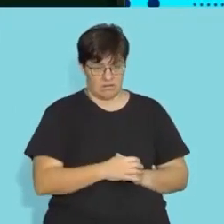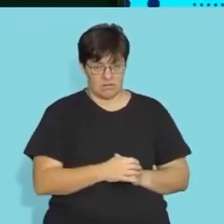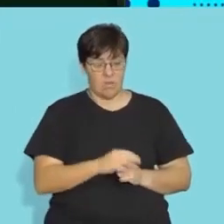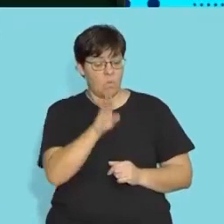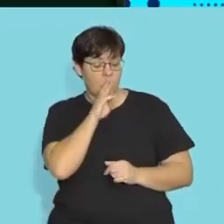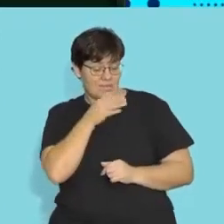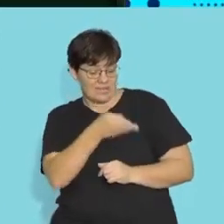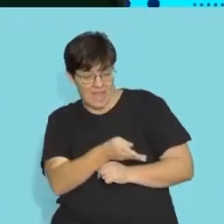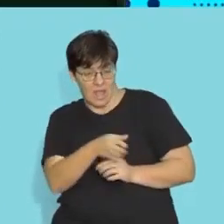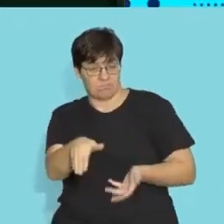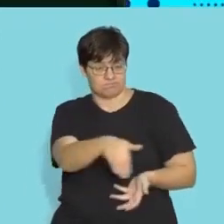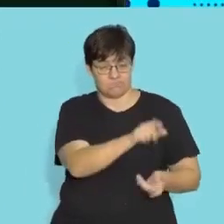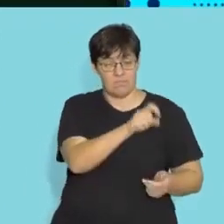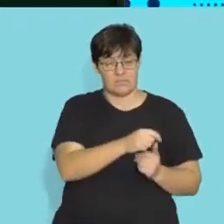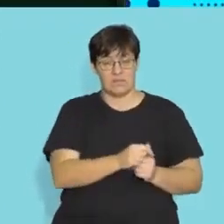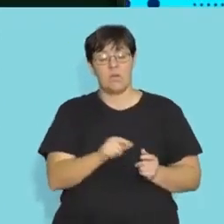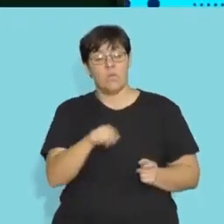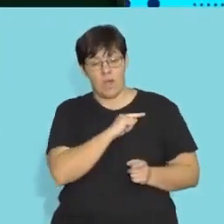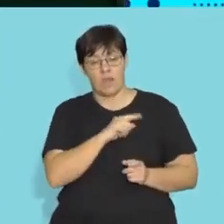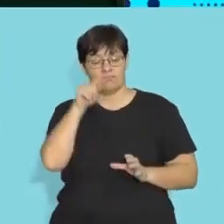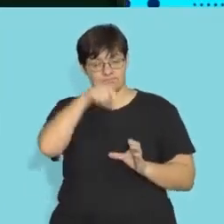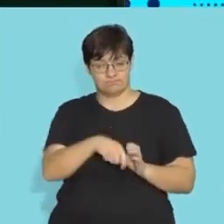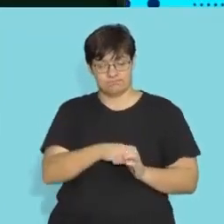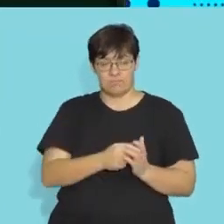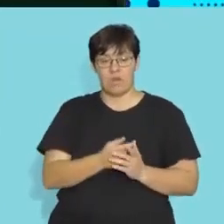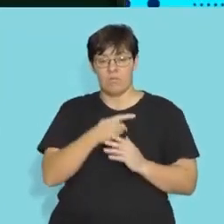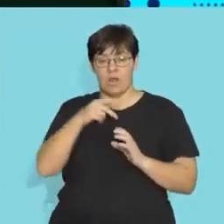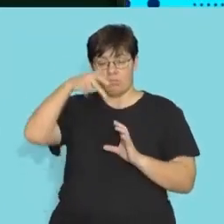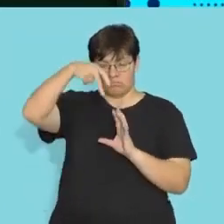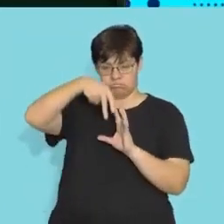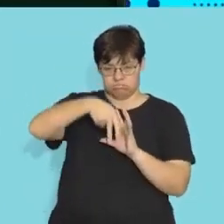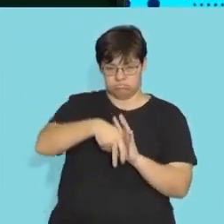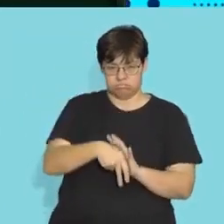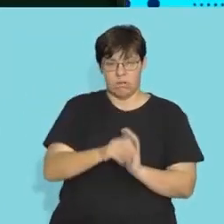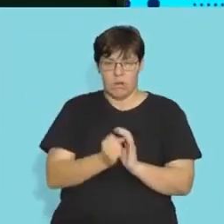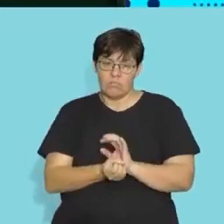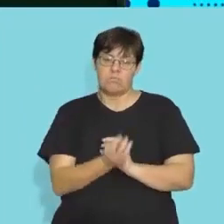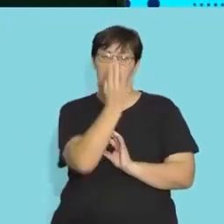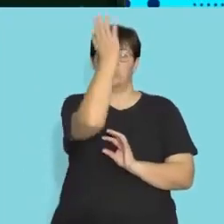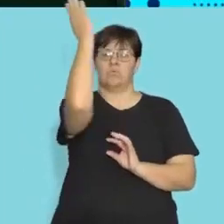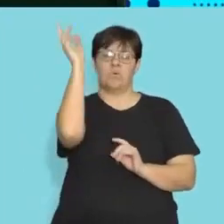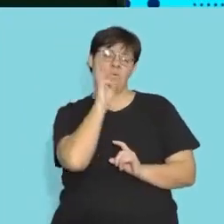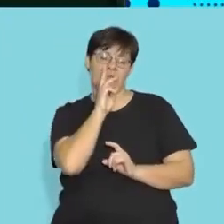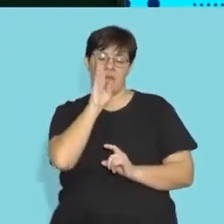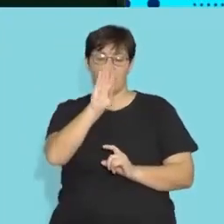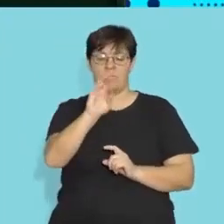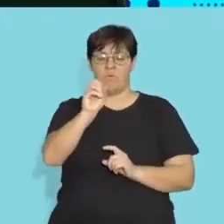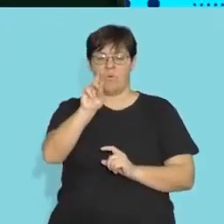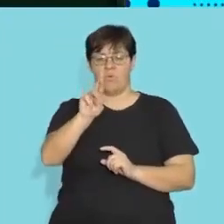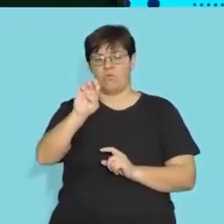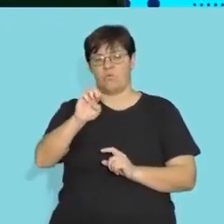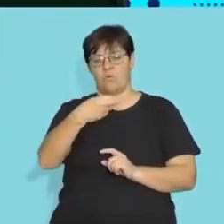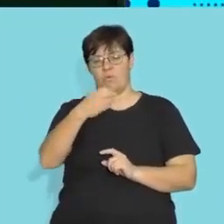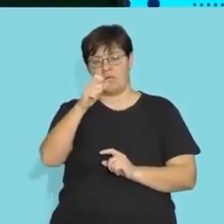It's important that we have that water collecting. This is the water that we tap into when we drill boreholes. So we're referring to that water